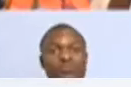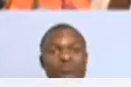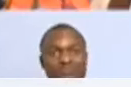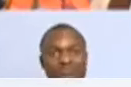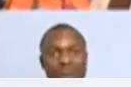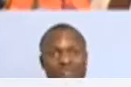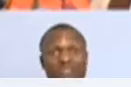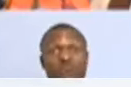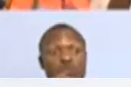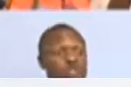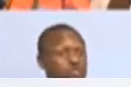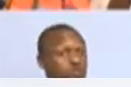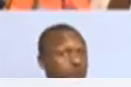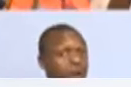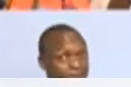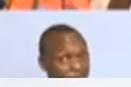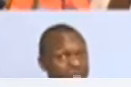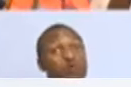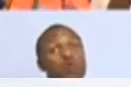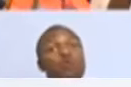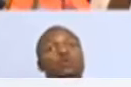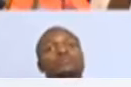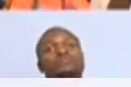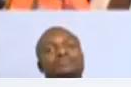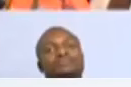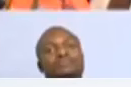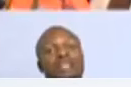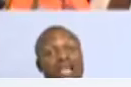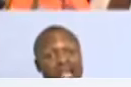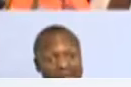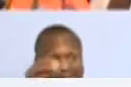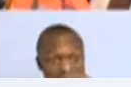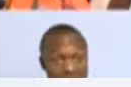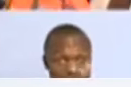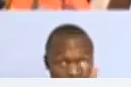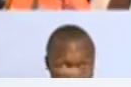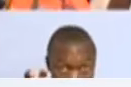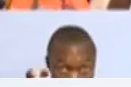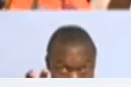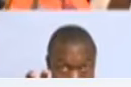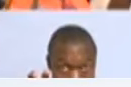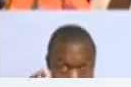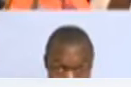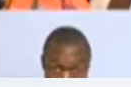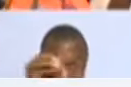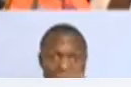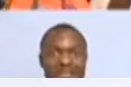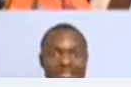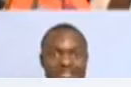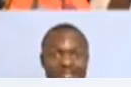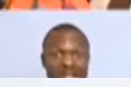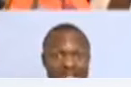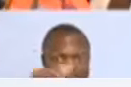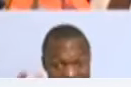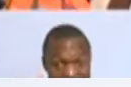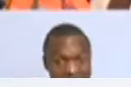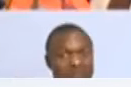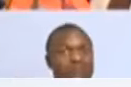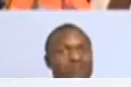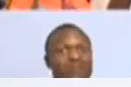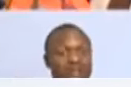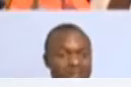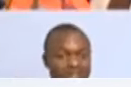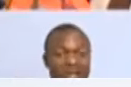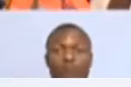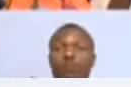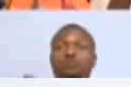not the new ones, the regular ones, an additional 200 on top. per month for a period of 12